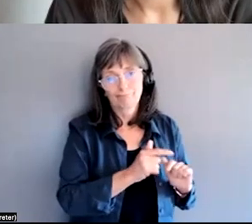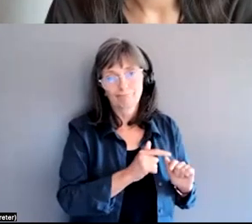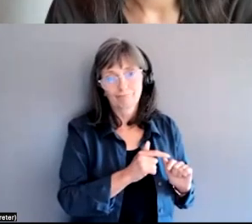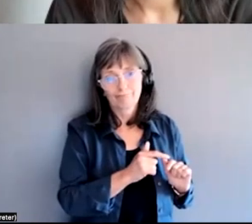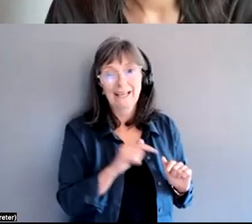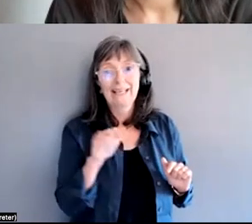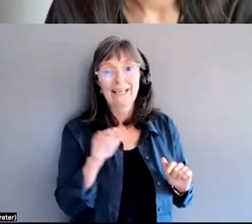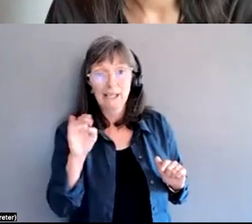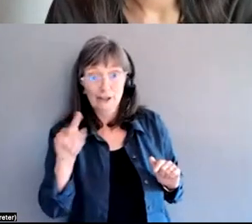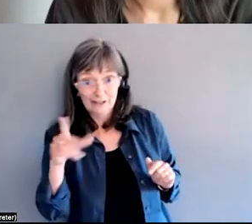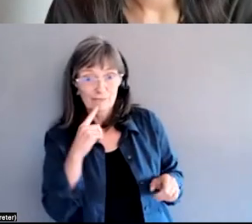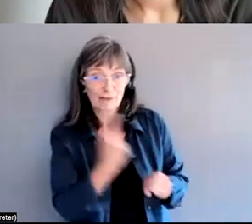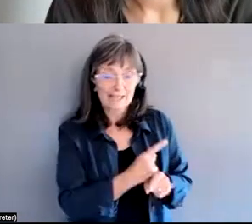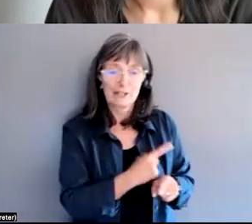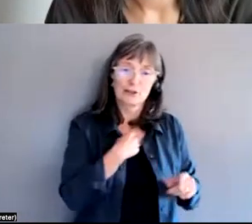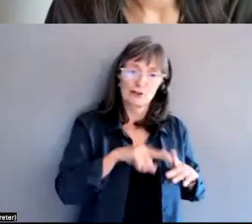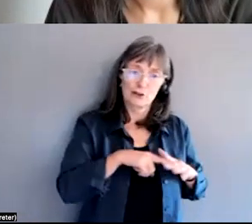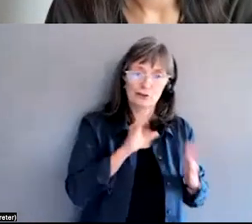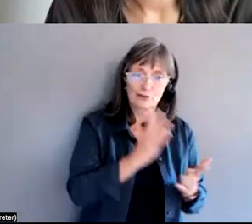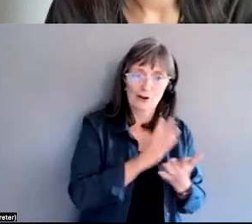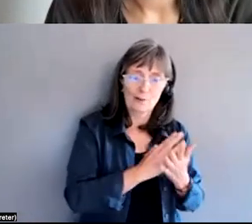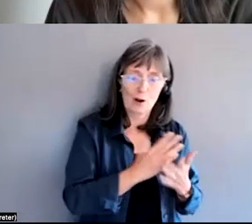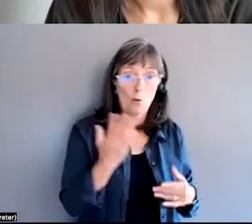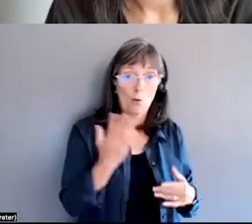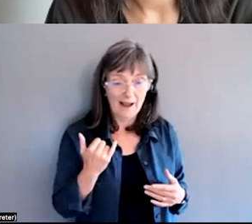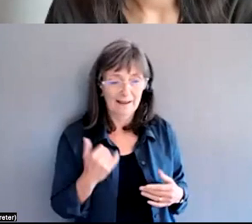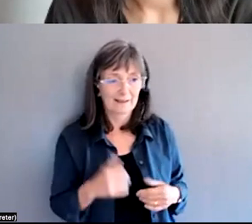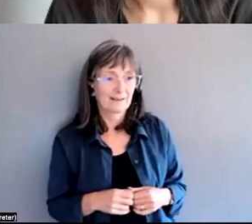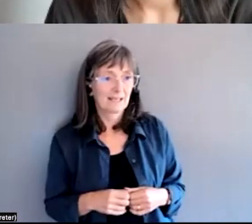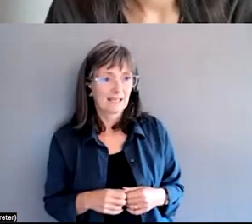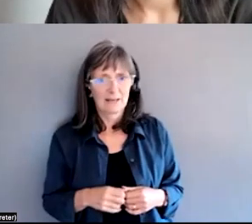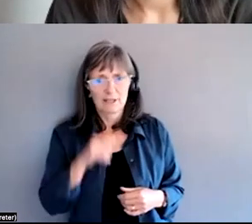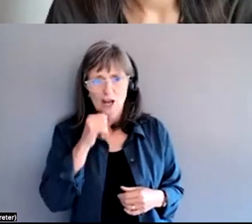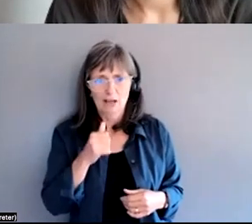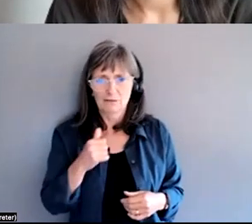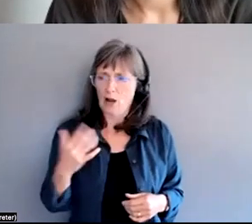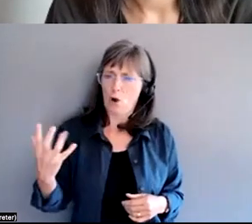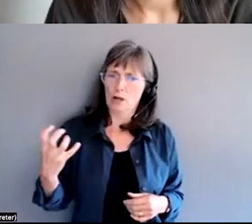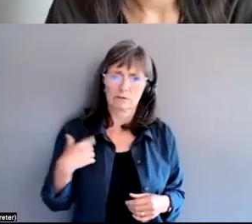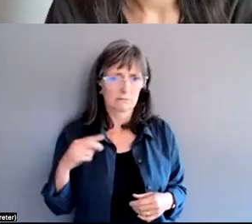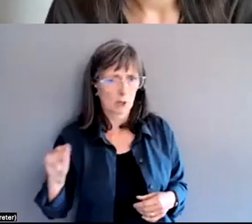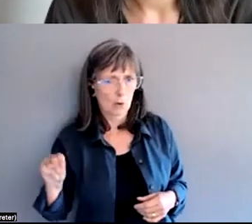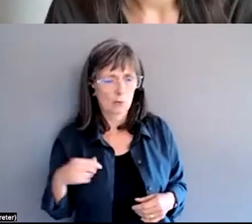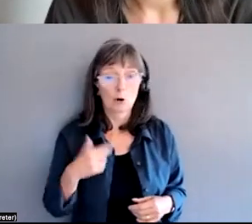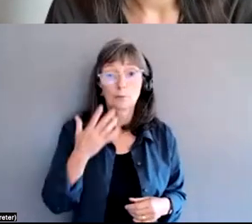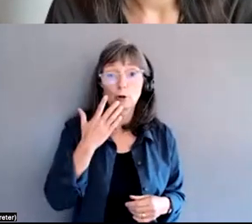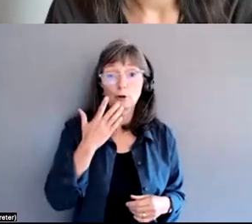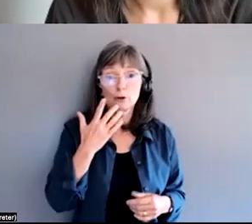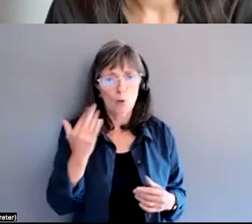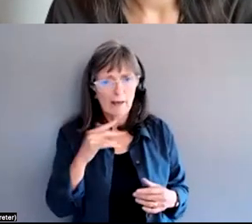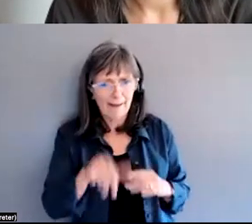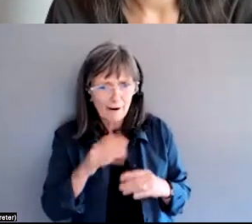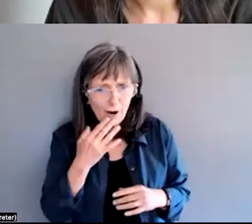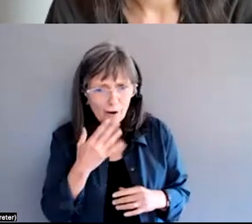why instead of having these very polarizing personal preferences for colors and things that